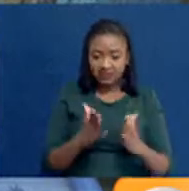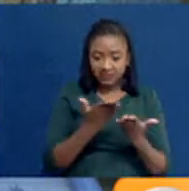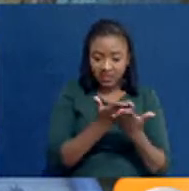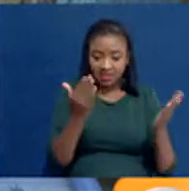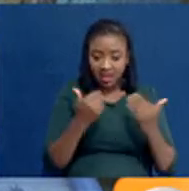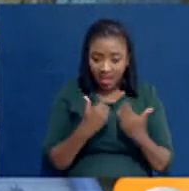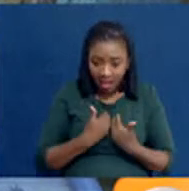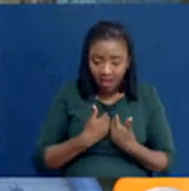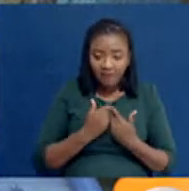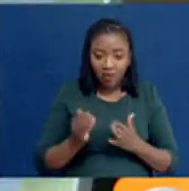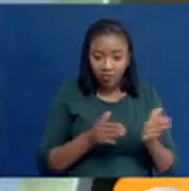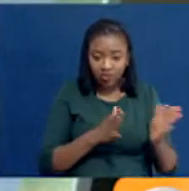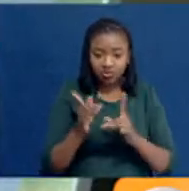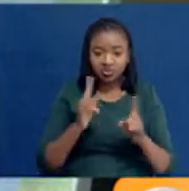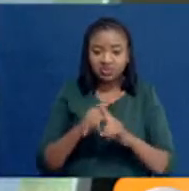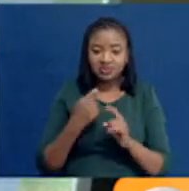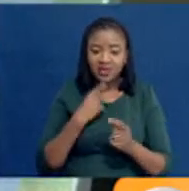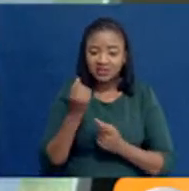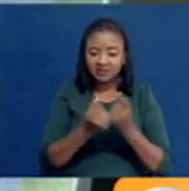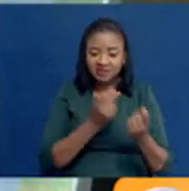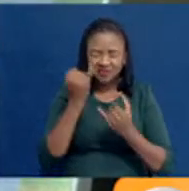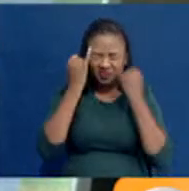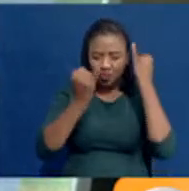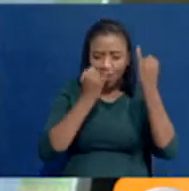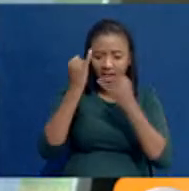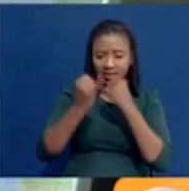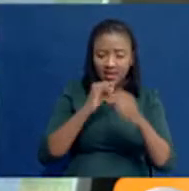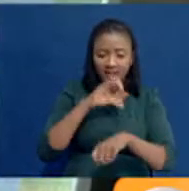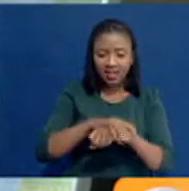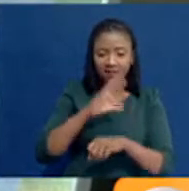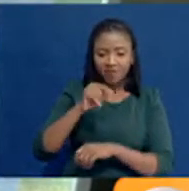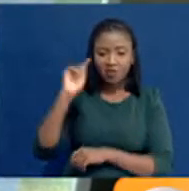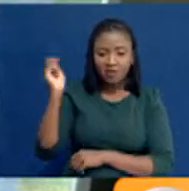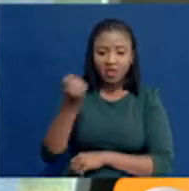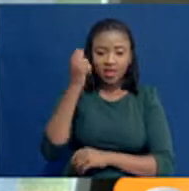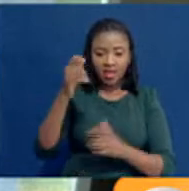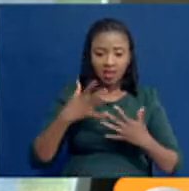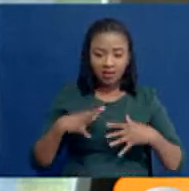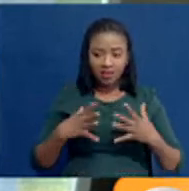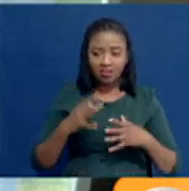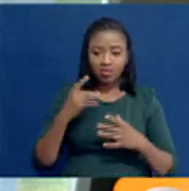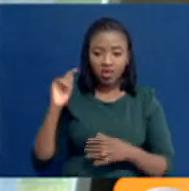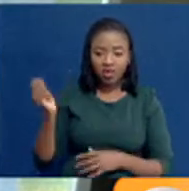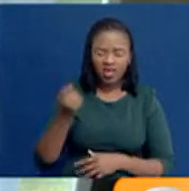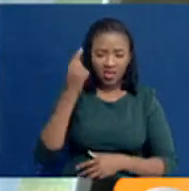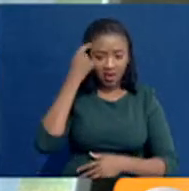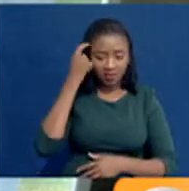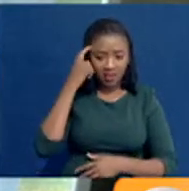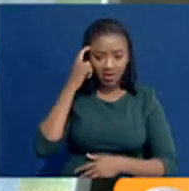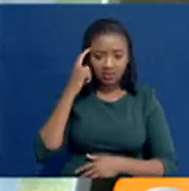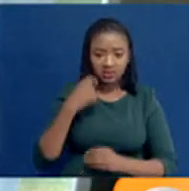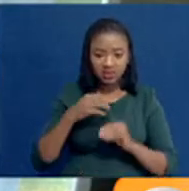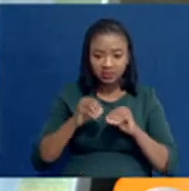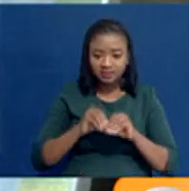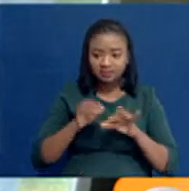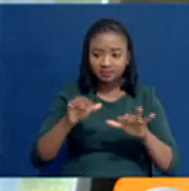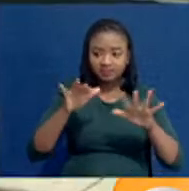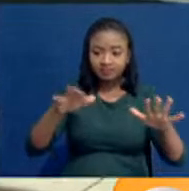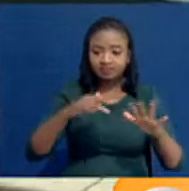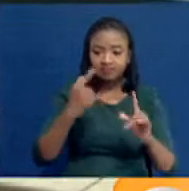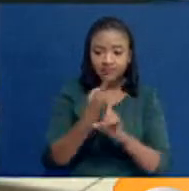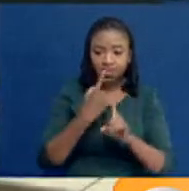there's very little facilitation. There are very few ideas that have come from Kenyan people's minds that are in big formalized